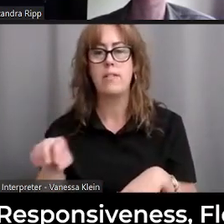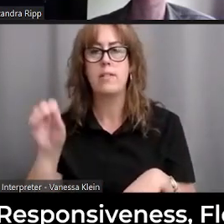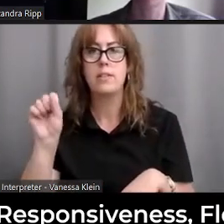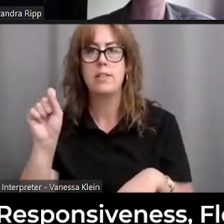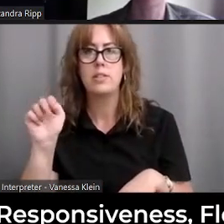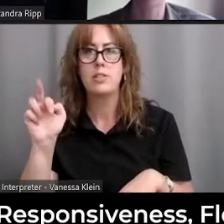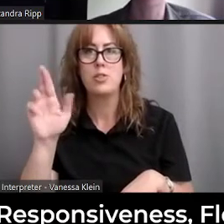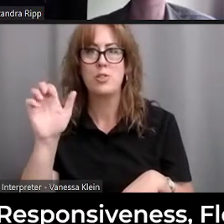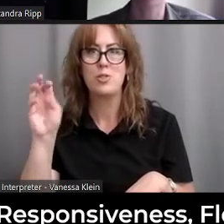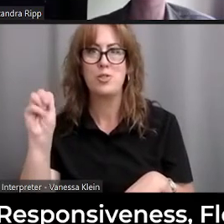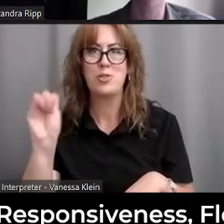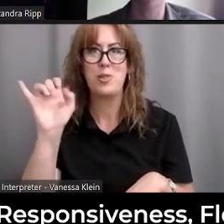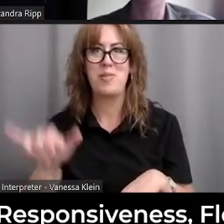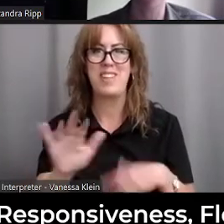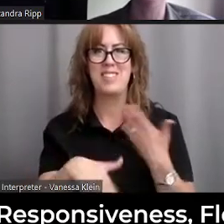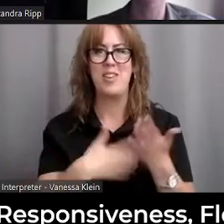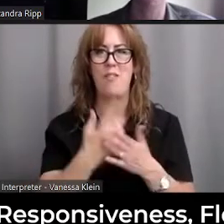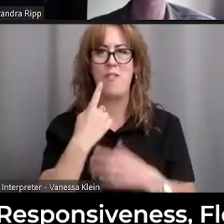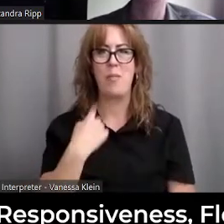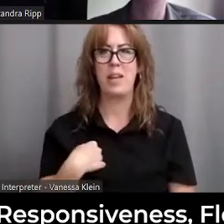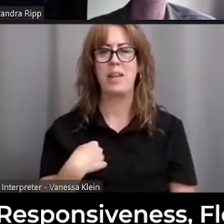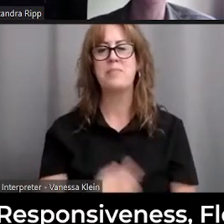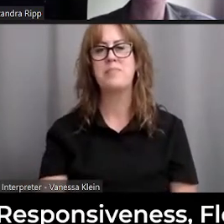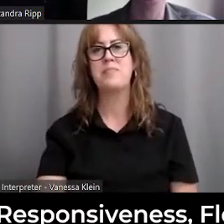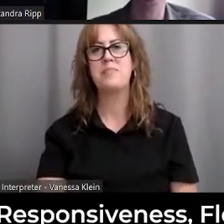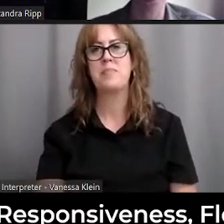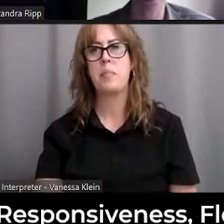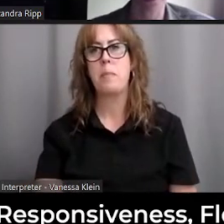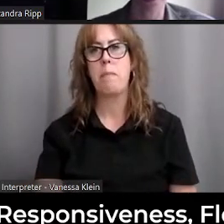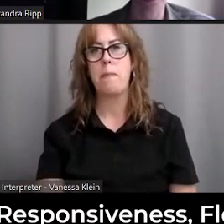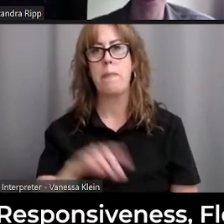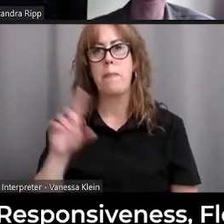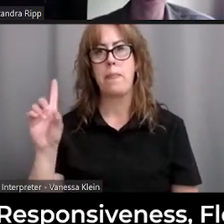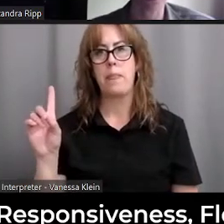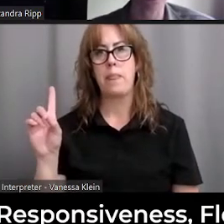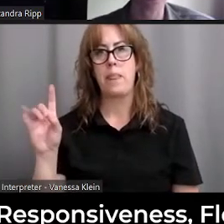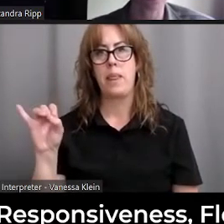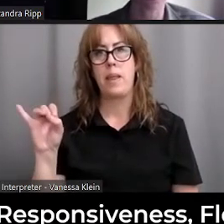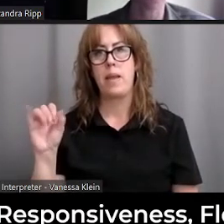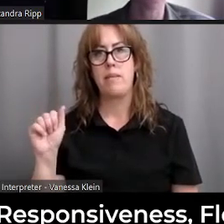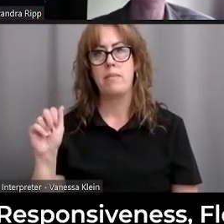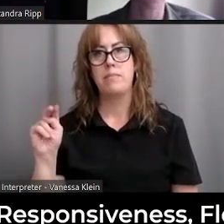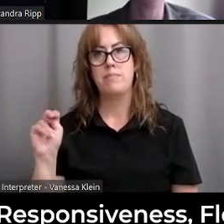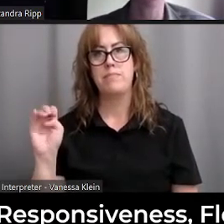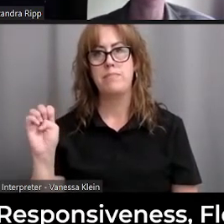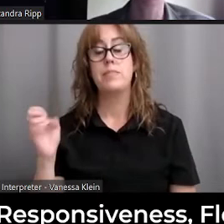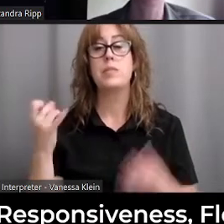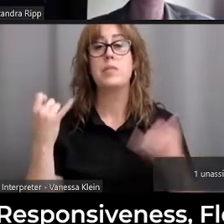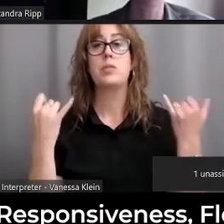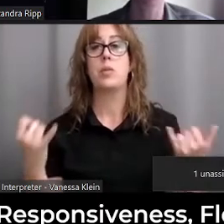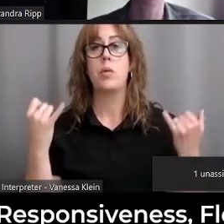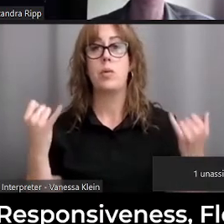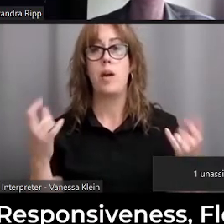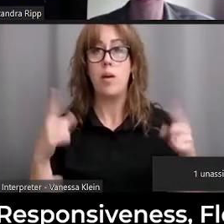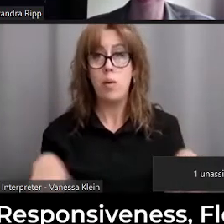have. Excellent. So as we open up the circle, we're going to ask that you give your name and